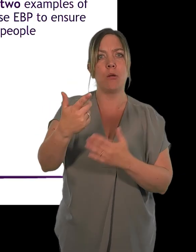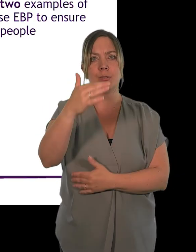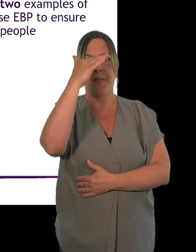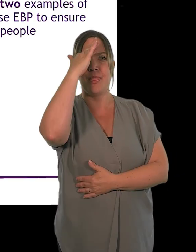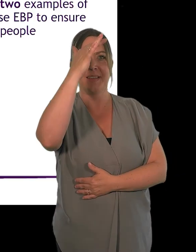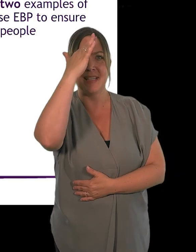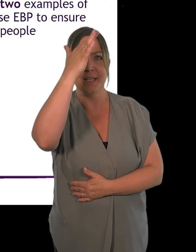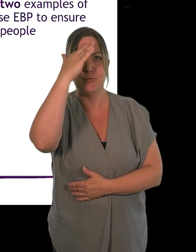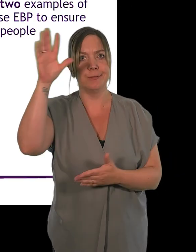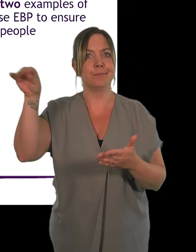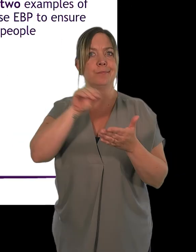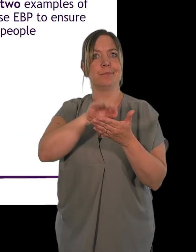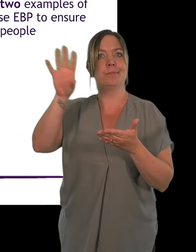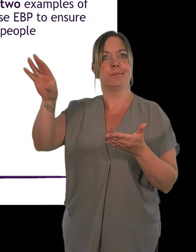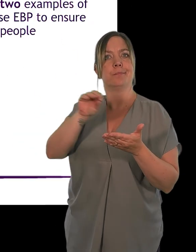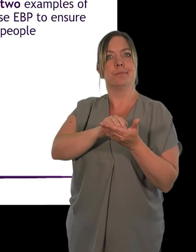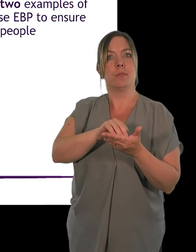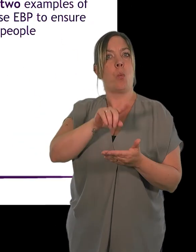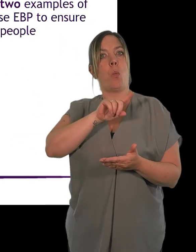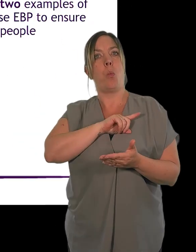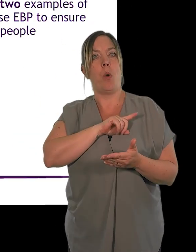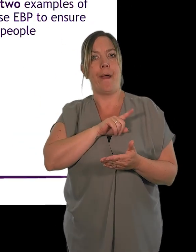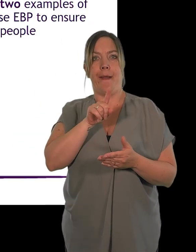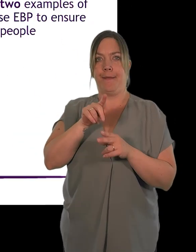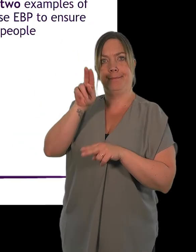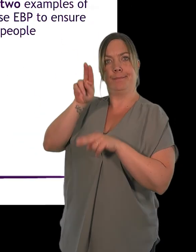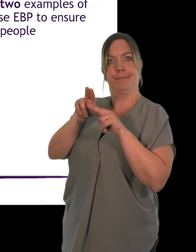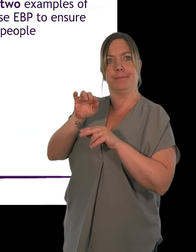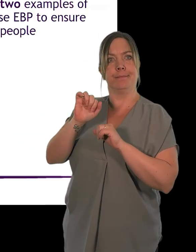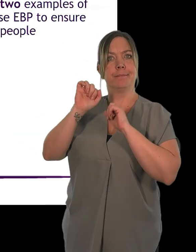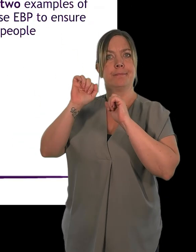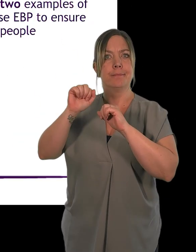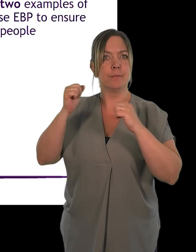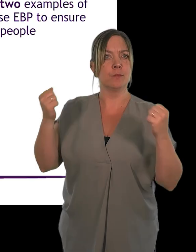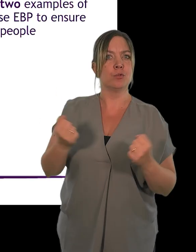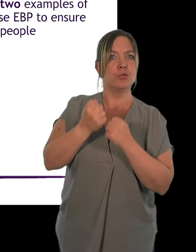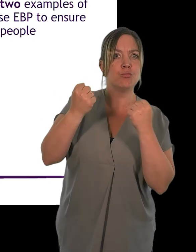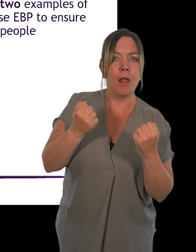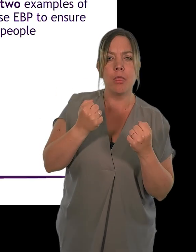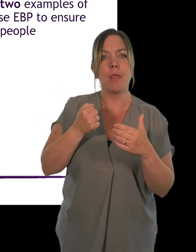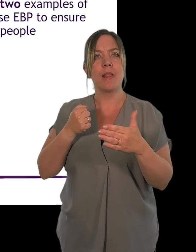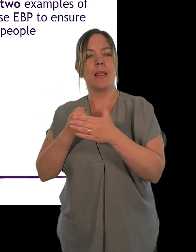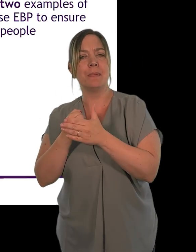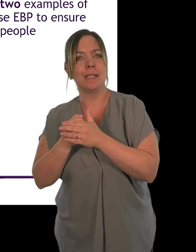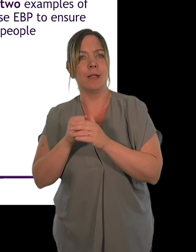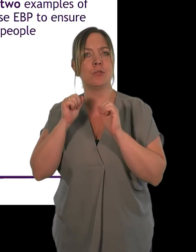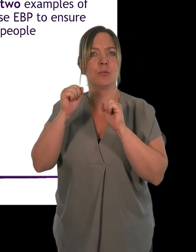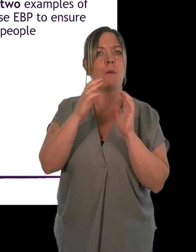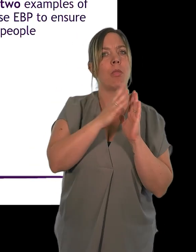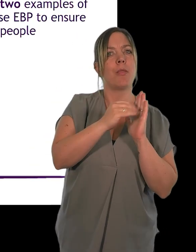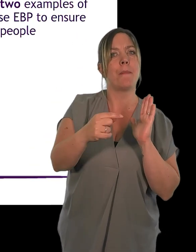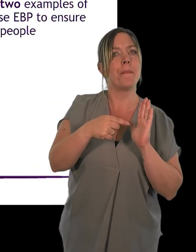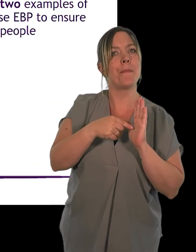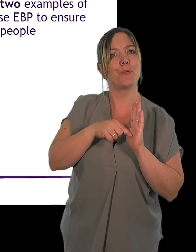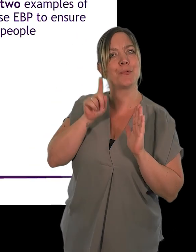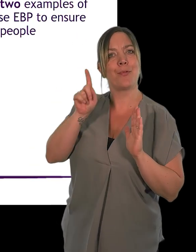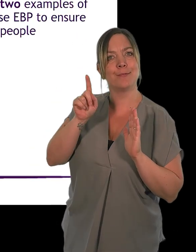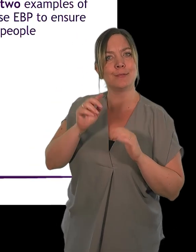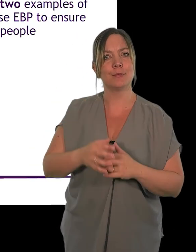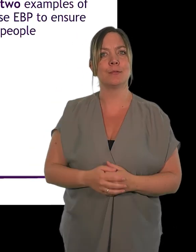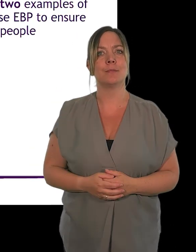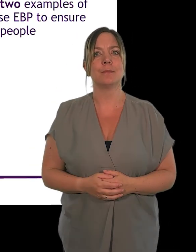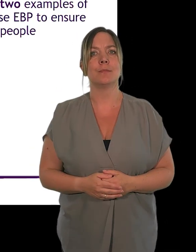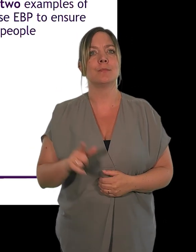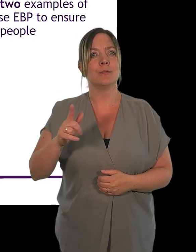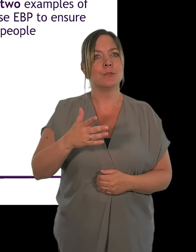because you're judging the strengths and limitations of these models. Rational and normative rational models